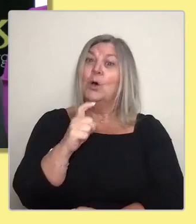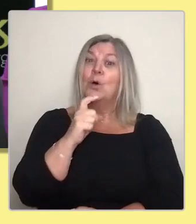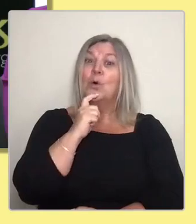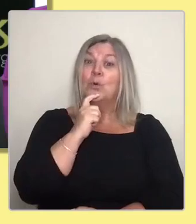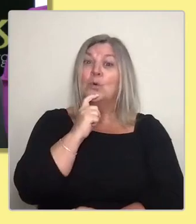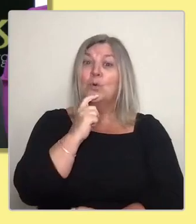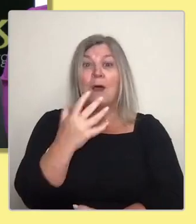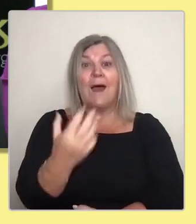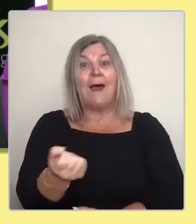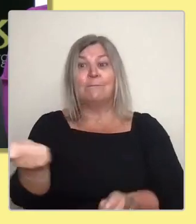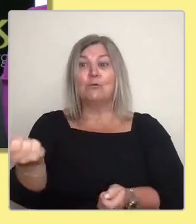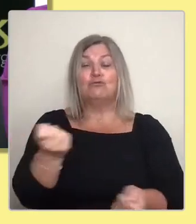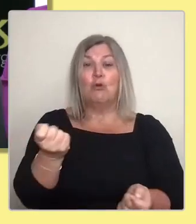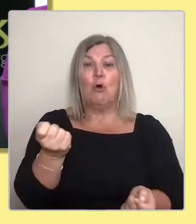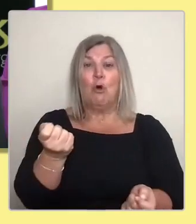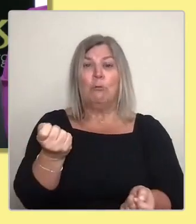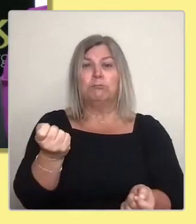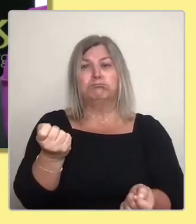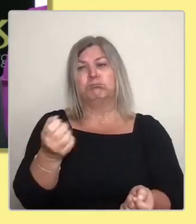few.